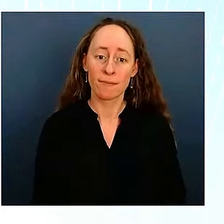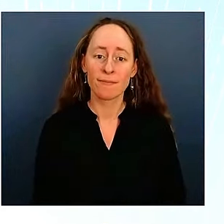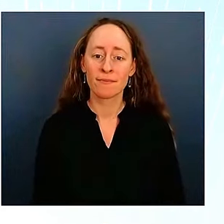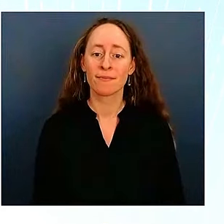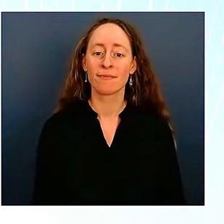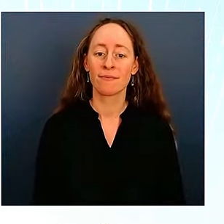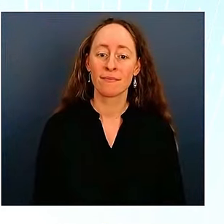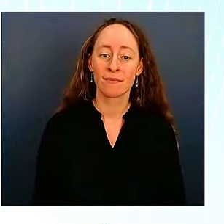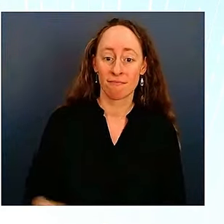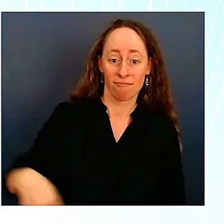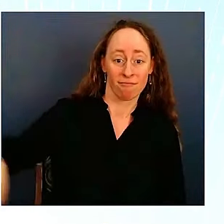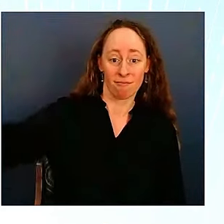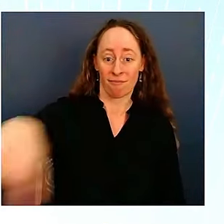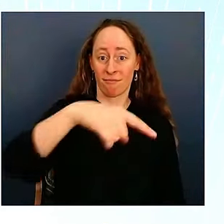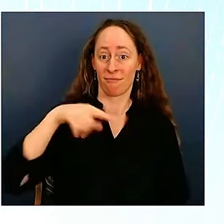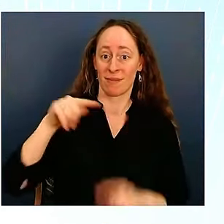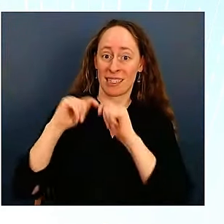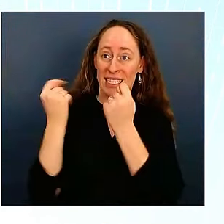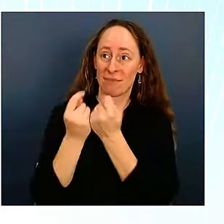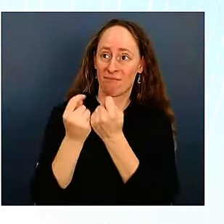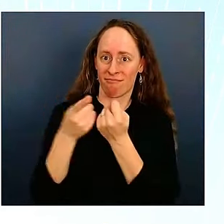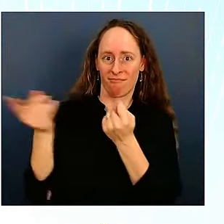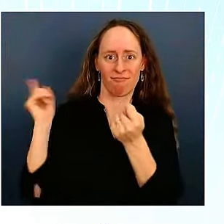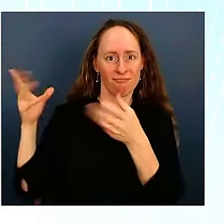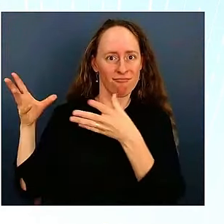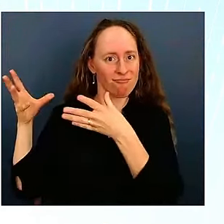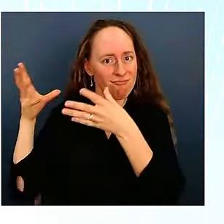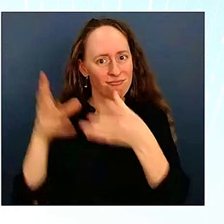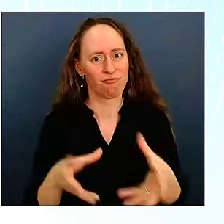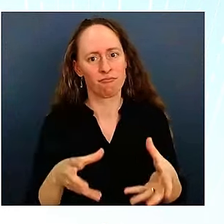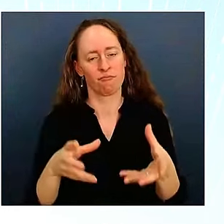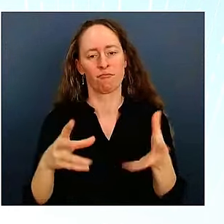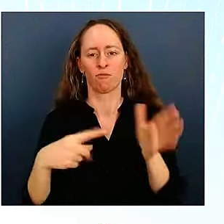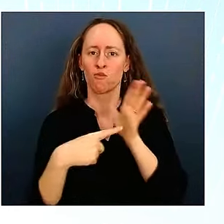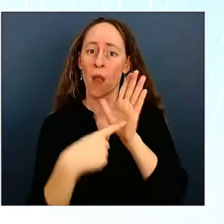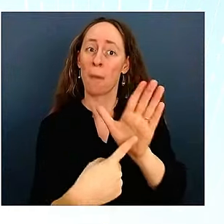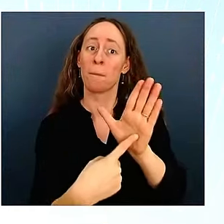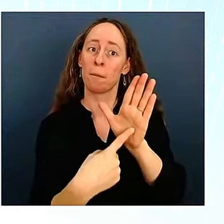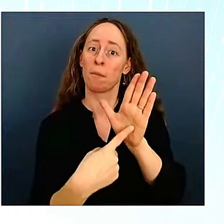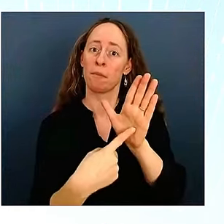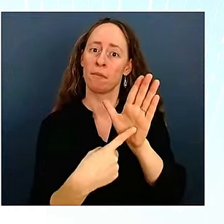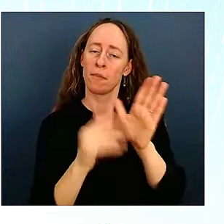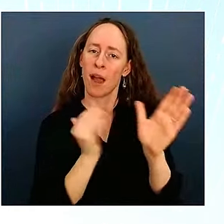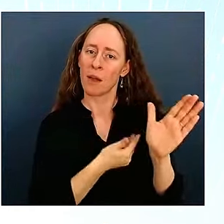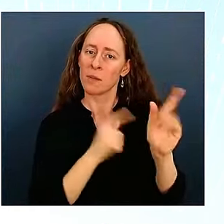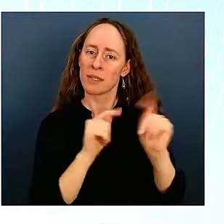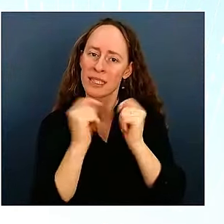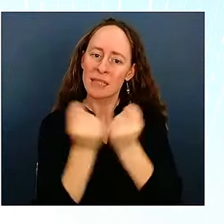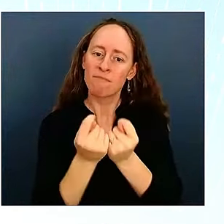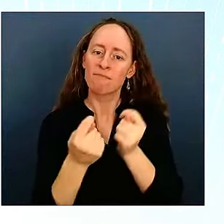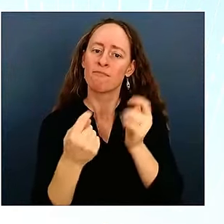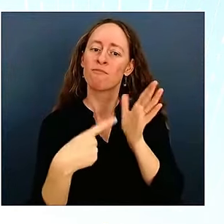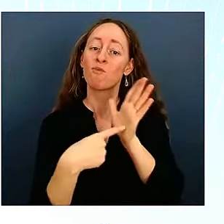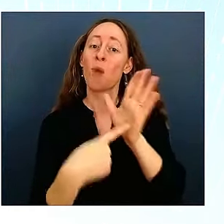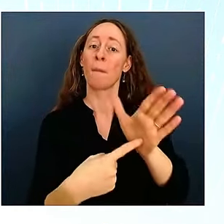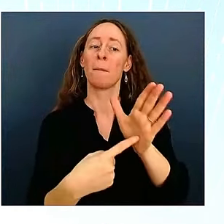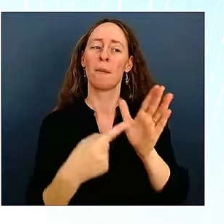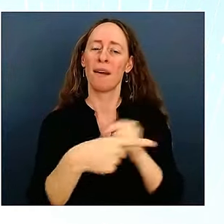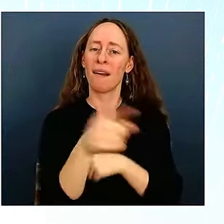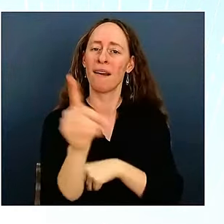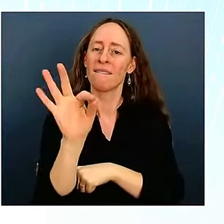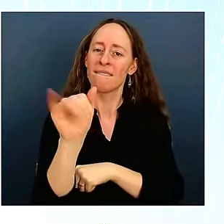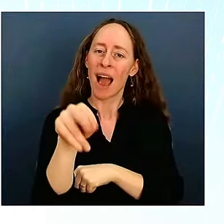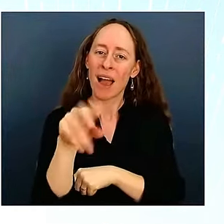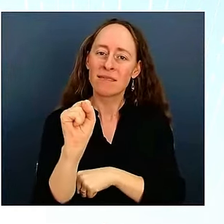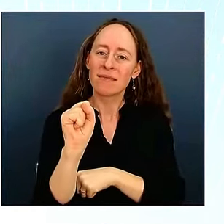and to represent our club, our fans, and Columbus. We are celebrating our